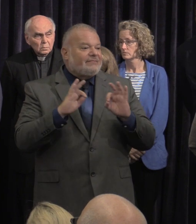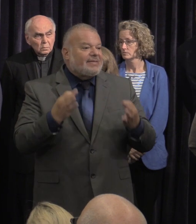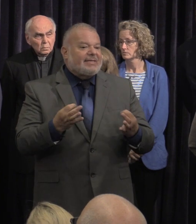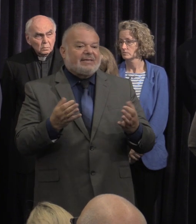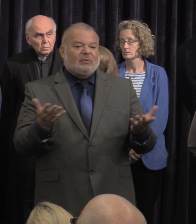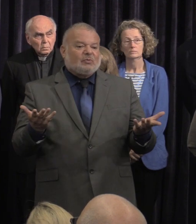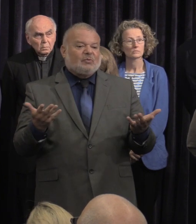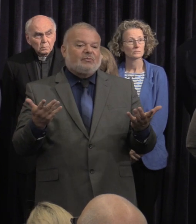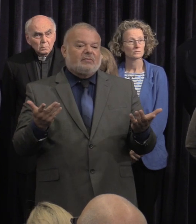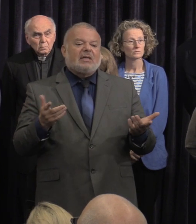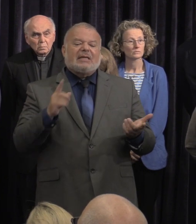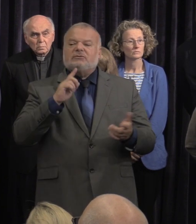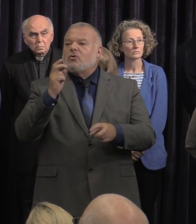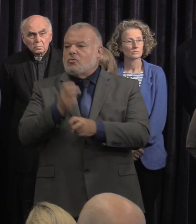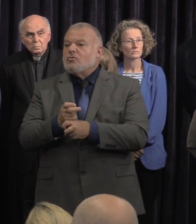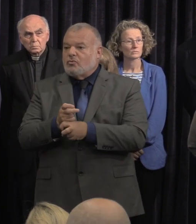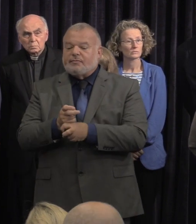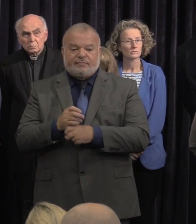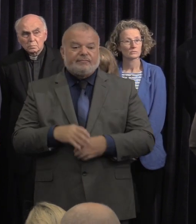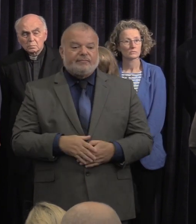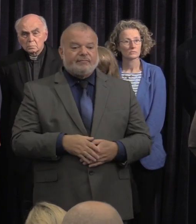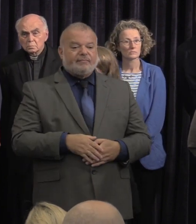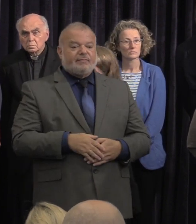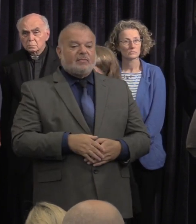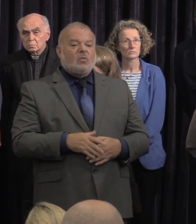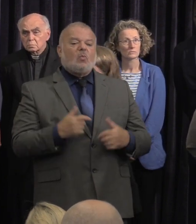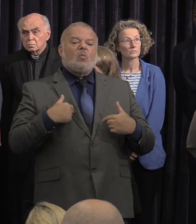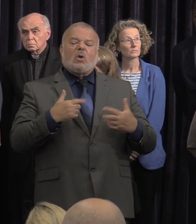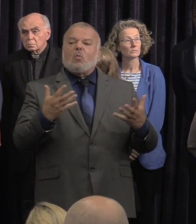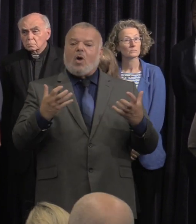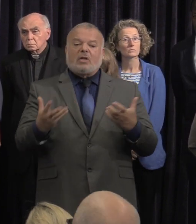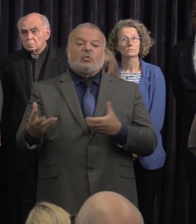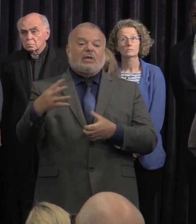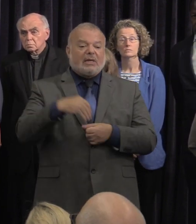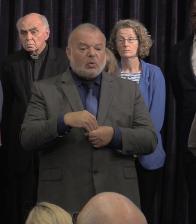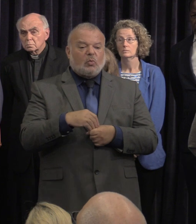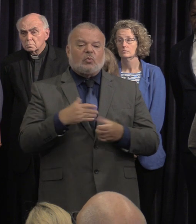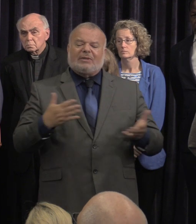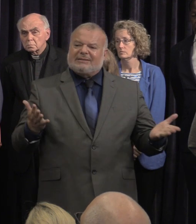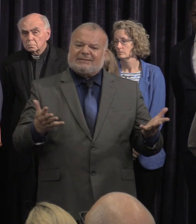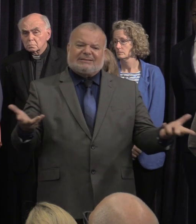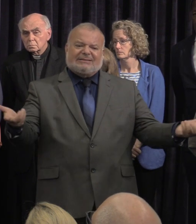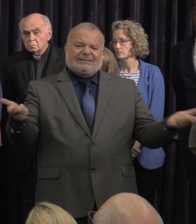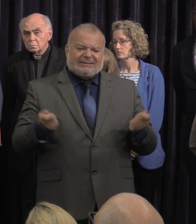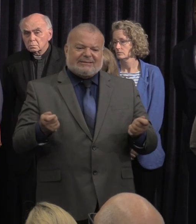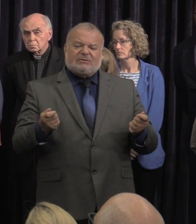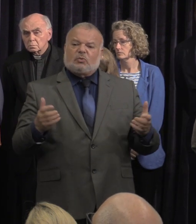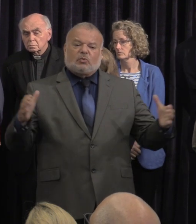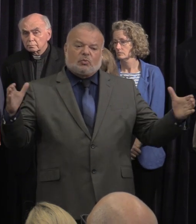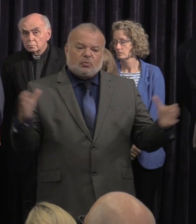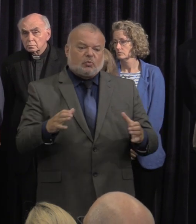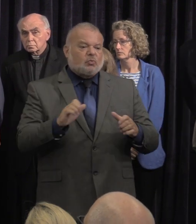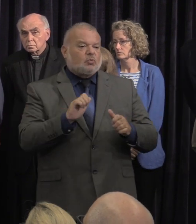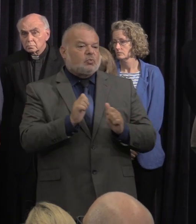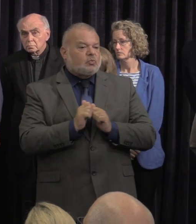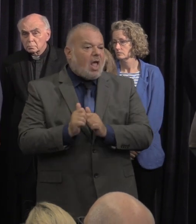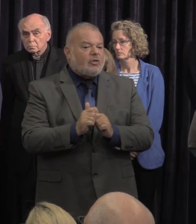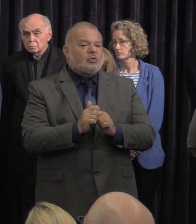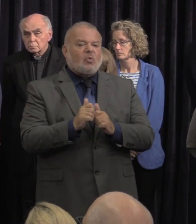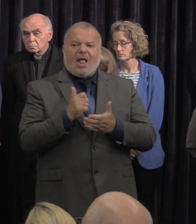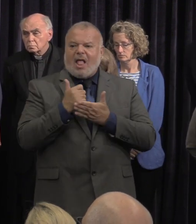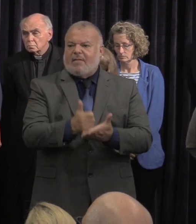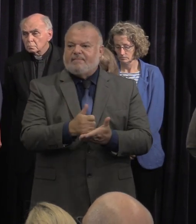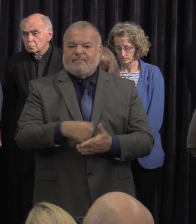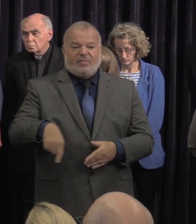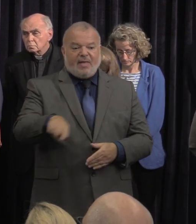part of this effort today. We want to include as many people as possible in efforts to help relieve some of the